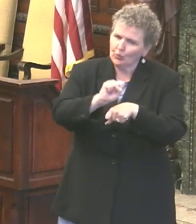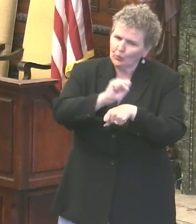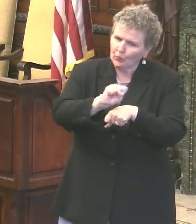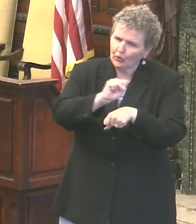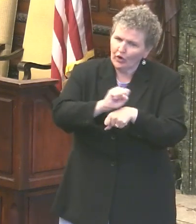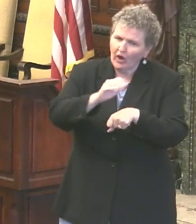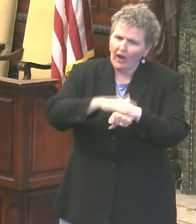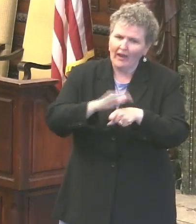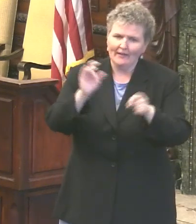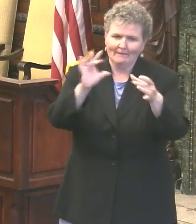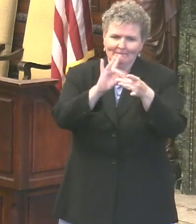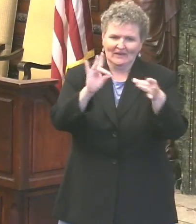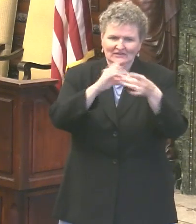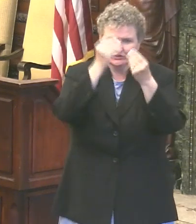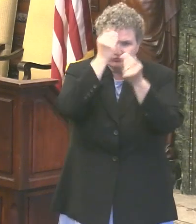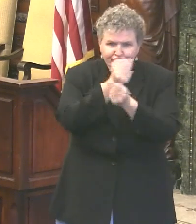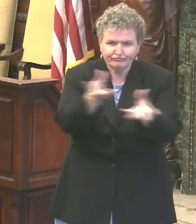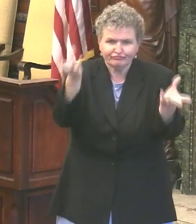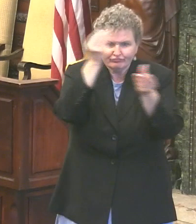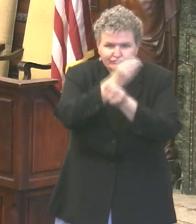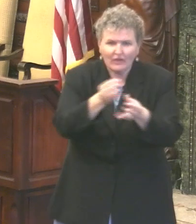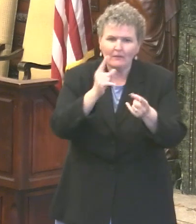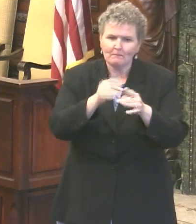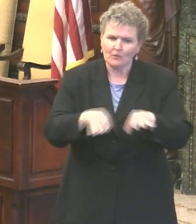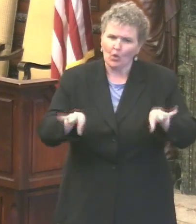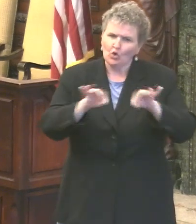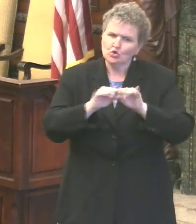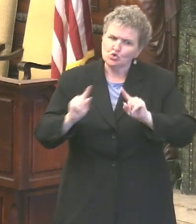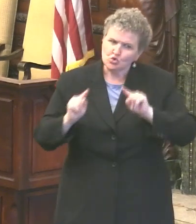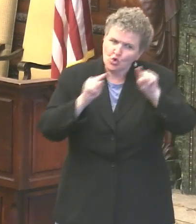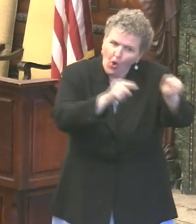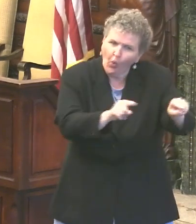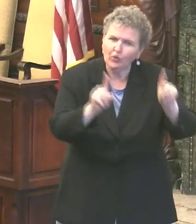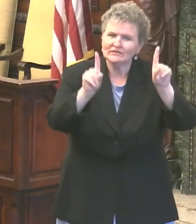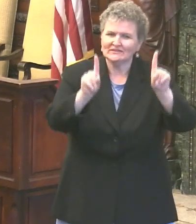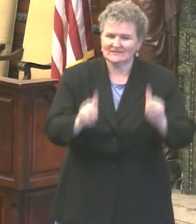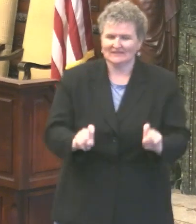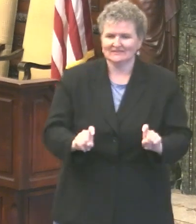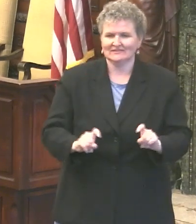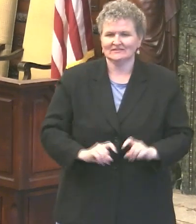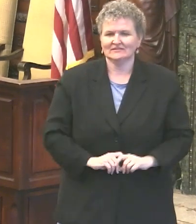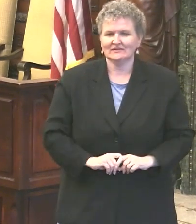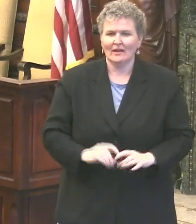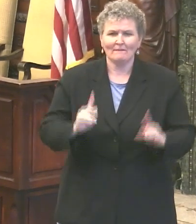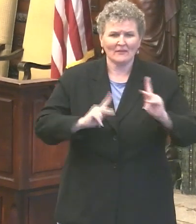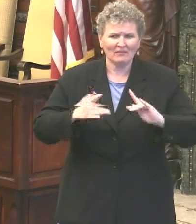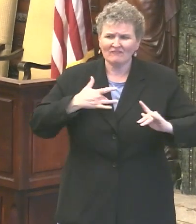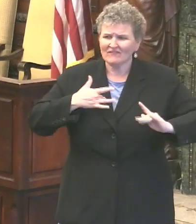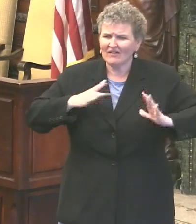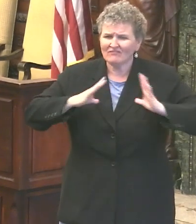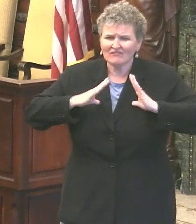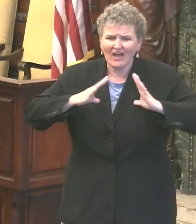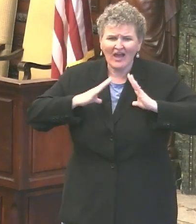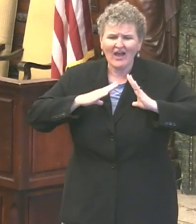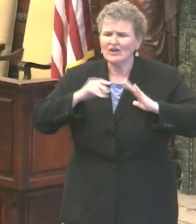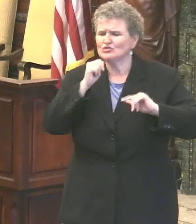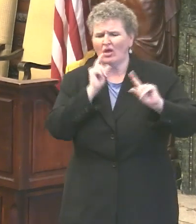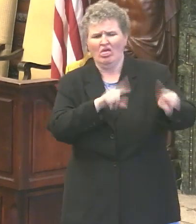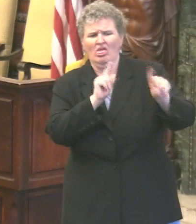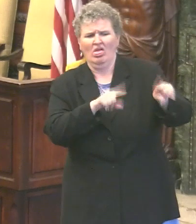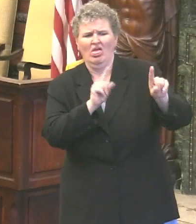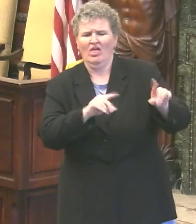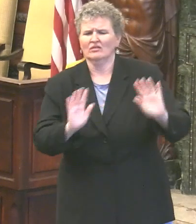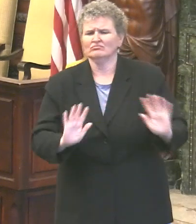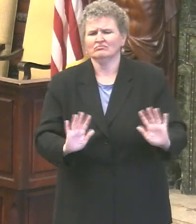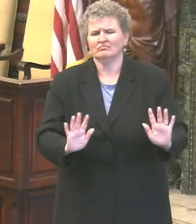messaging about the need to be tested. We don't think that people who have no symptoms should go in and get tested, but we certainly want people who have any symptoms at all,